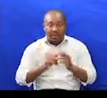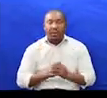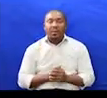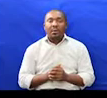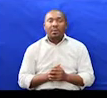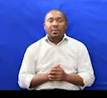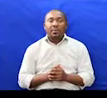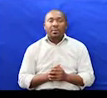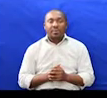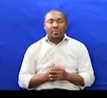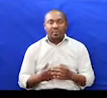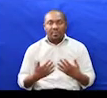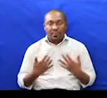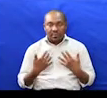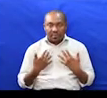Now